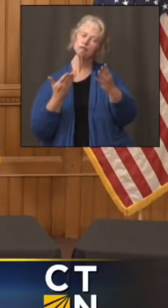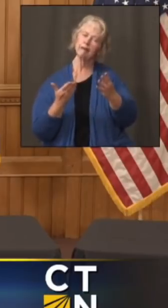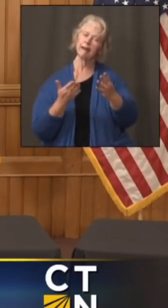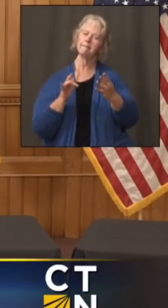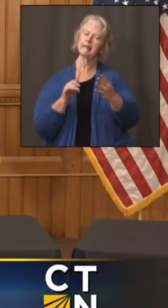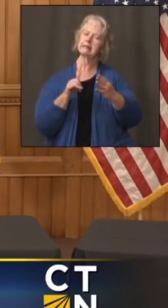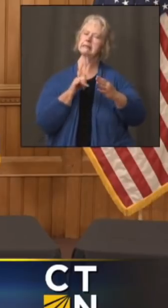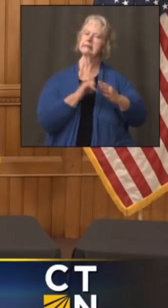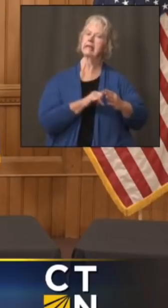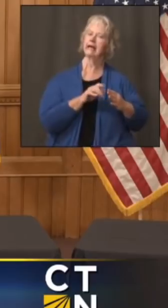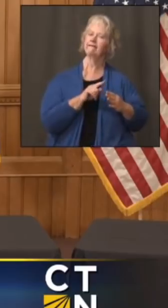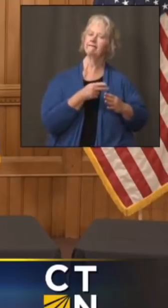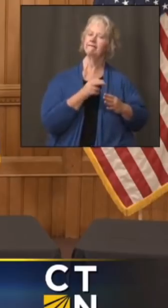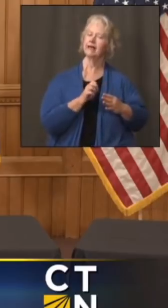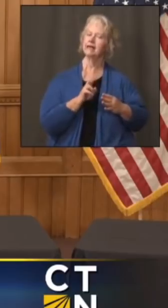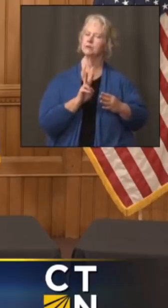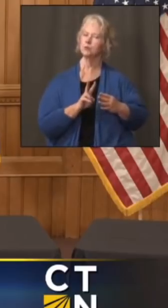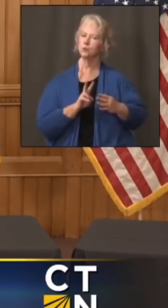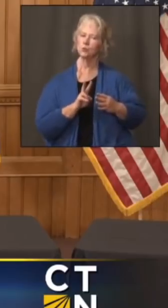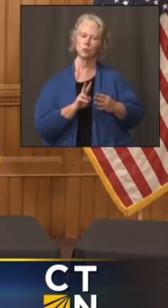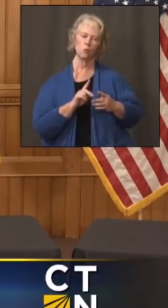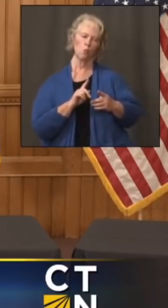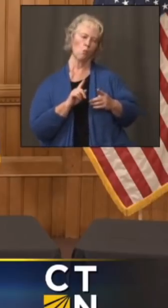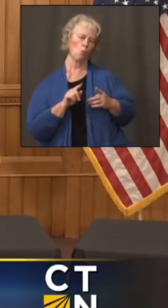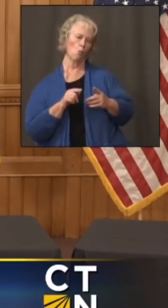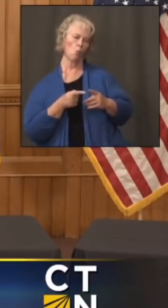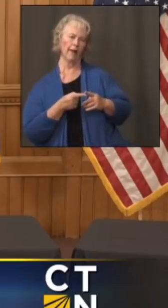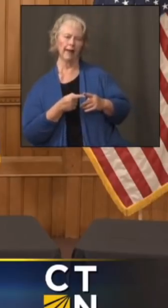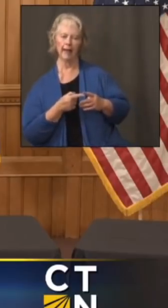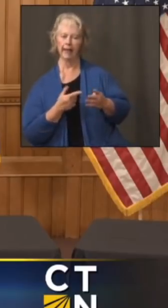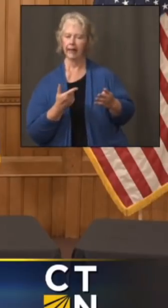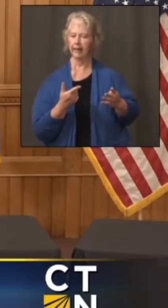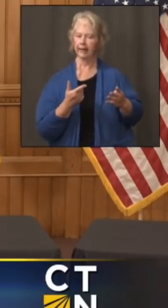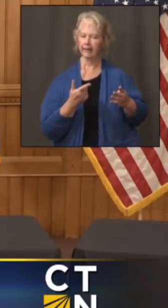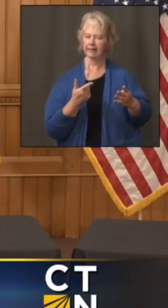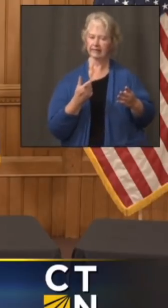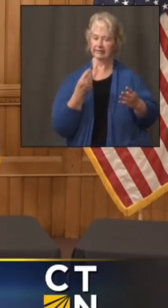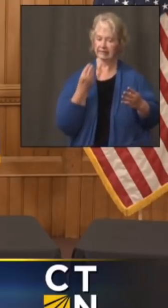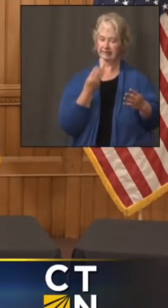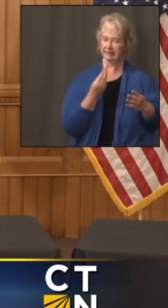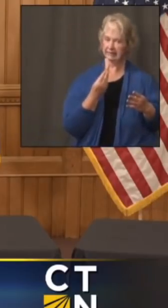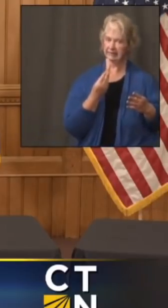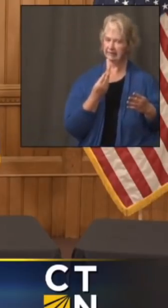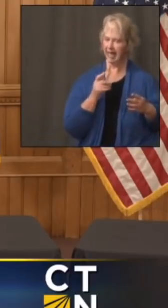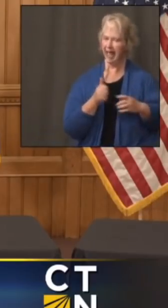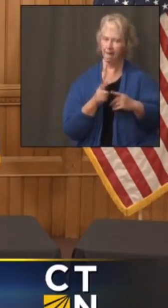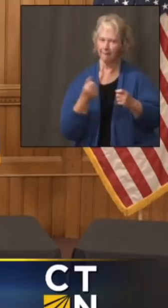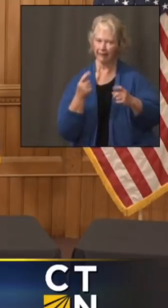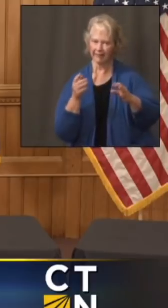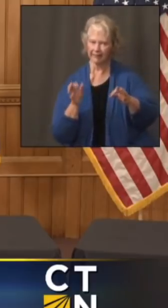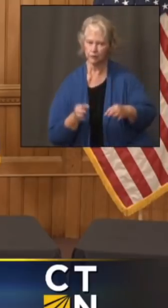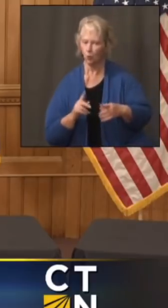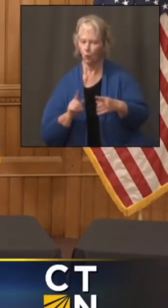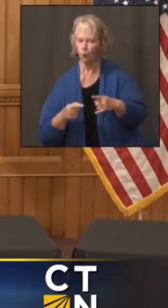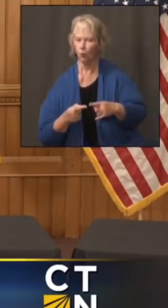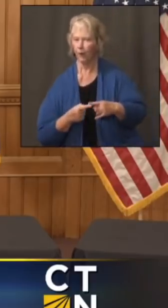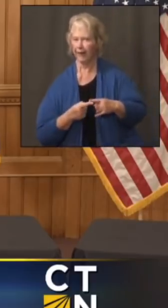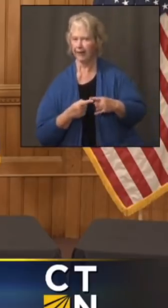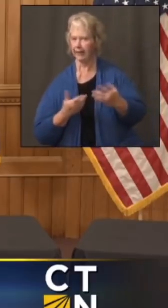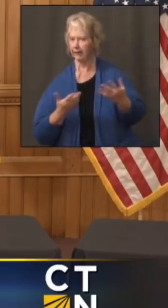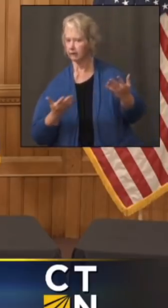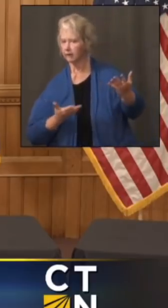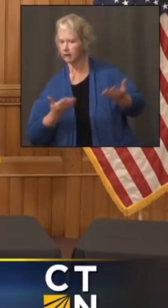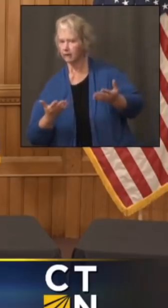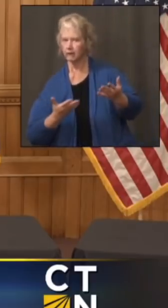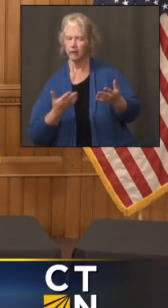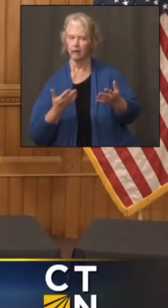phase 2. When will that move from something that you're thinking about to something that they can actually act on? Is there some timeline on when